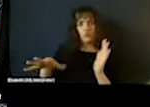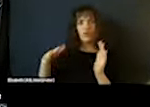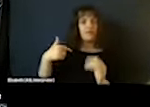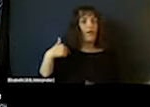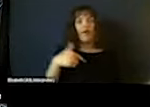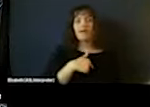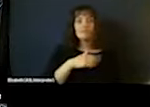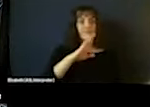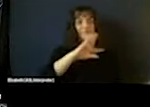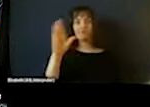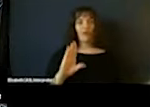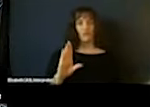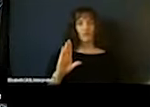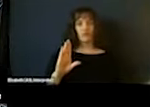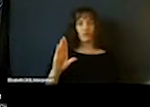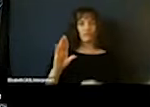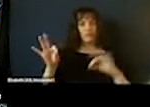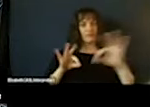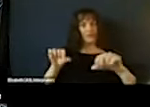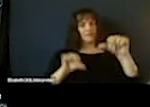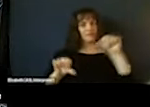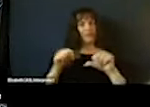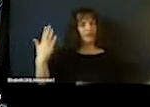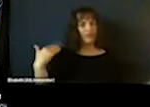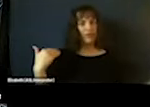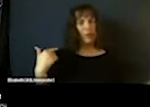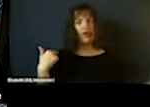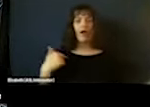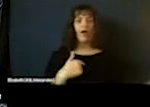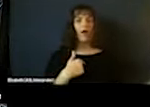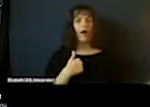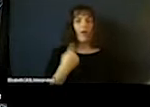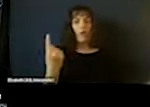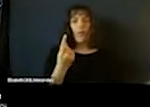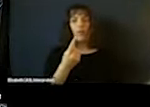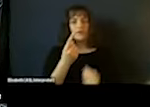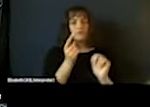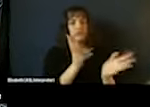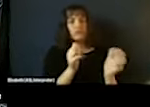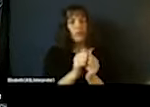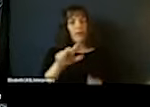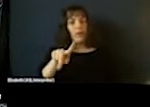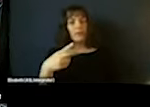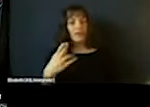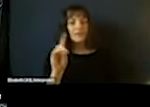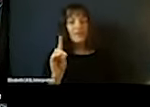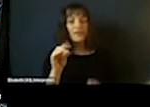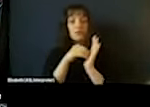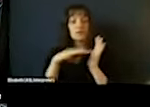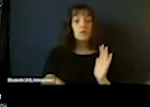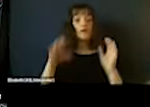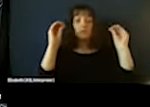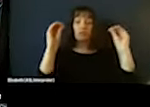lot, but until then, I've never done before. I always interact with most of the PhD student and kind of professor and scientist.